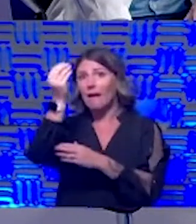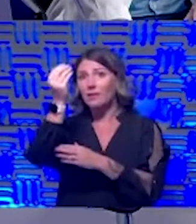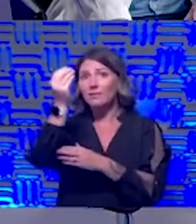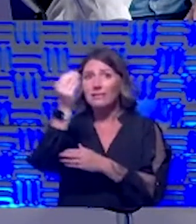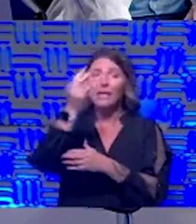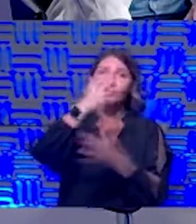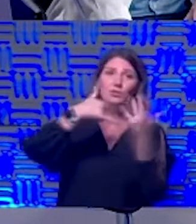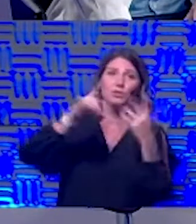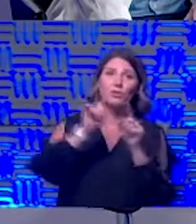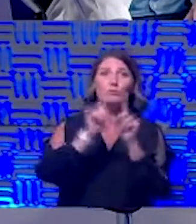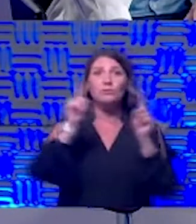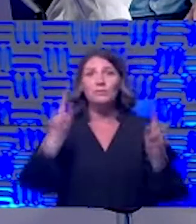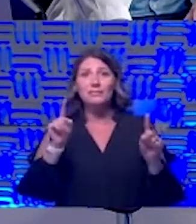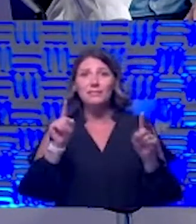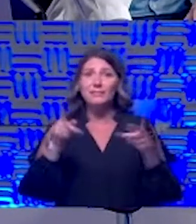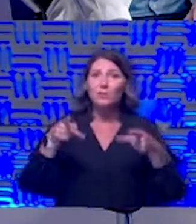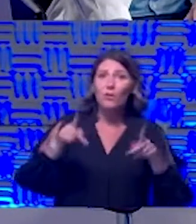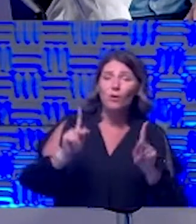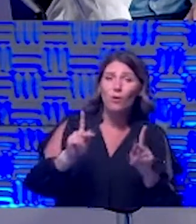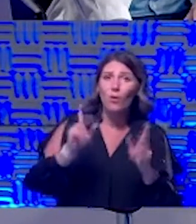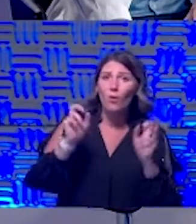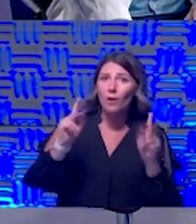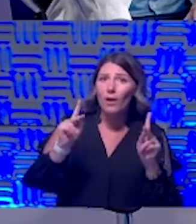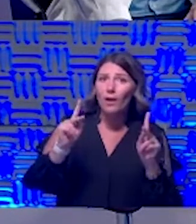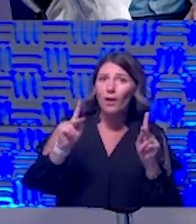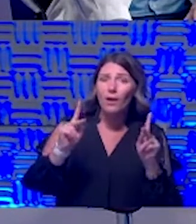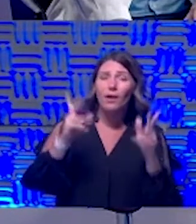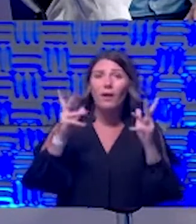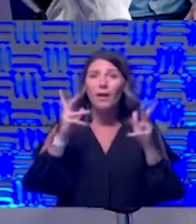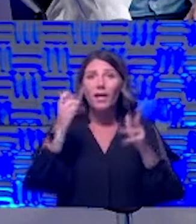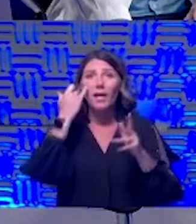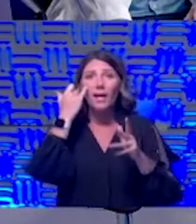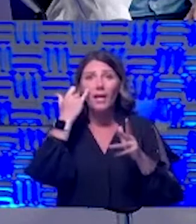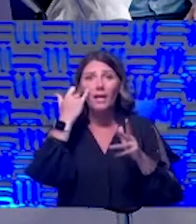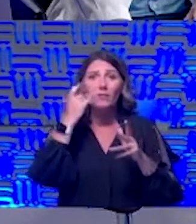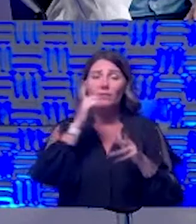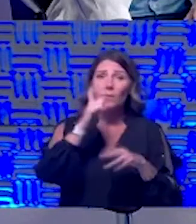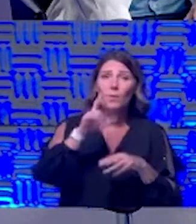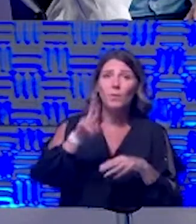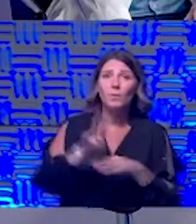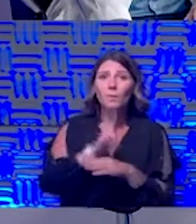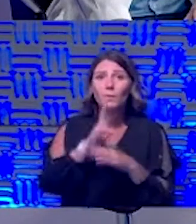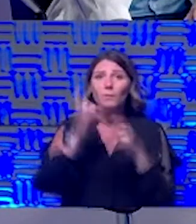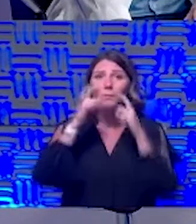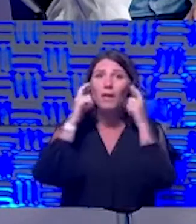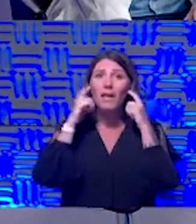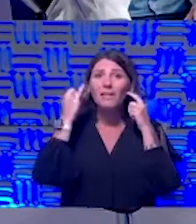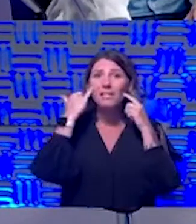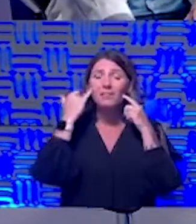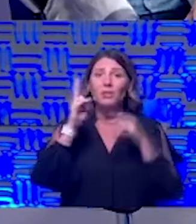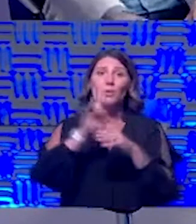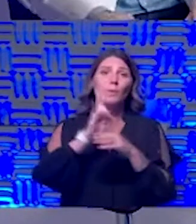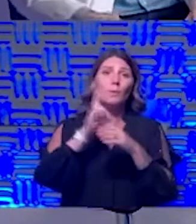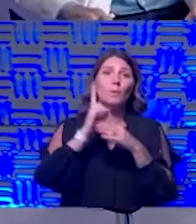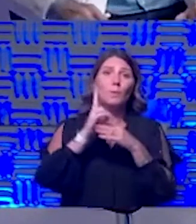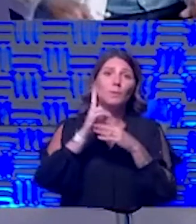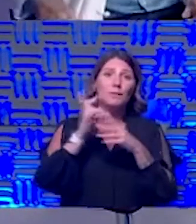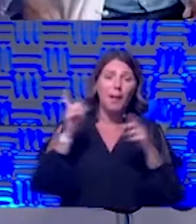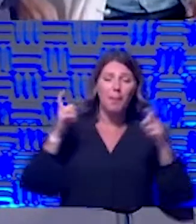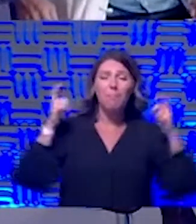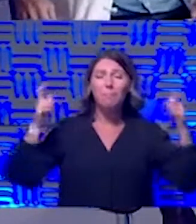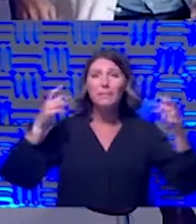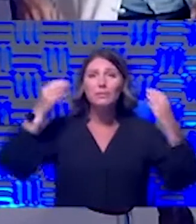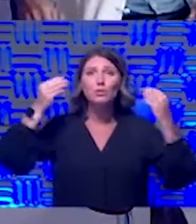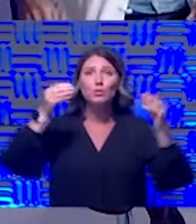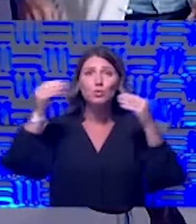not to have a mask? Yeah. Do I only need it when I can't social distance, like when she goes to a big box store? Yeah, those are great